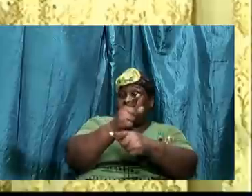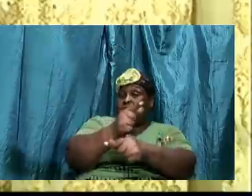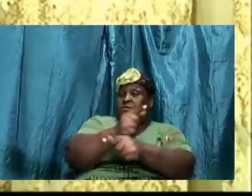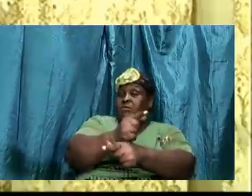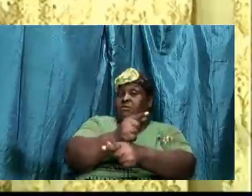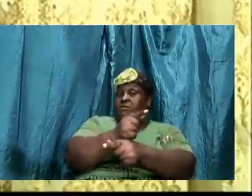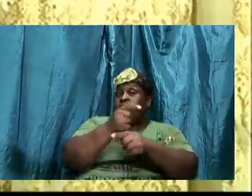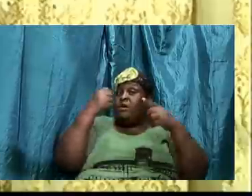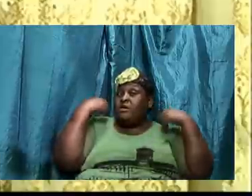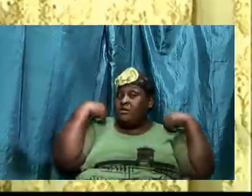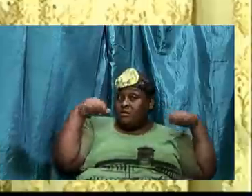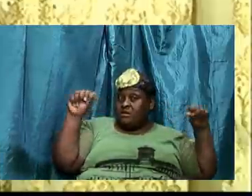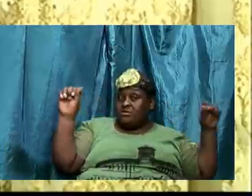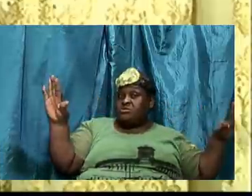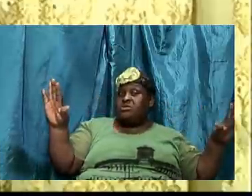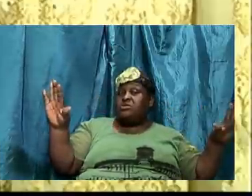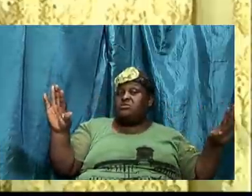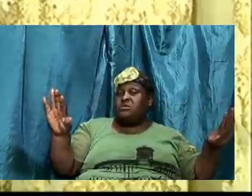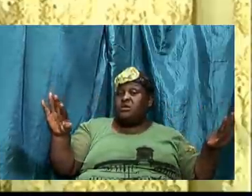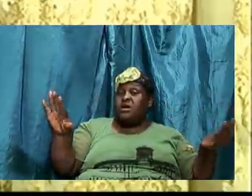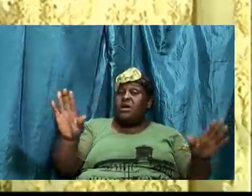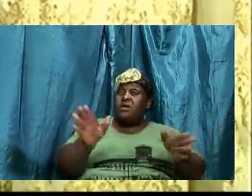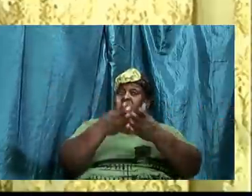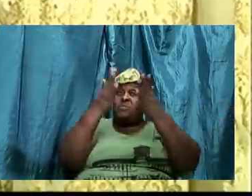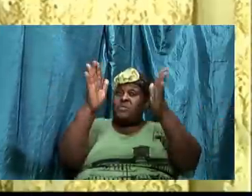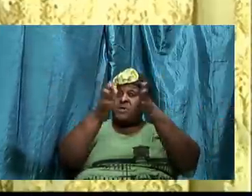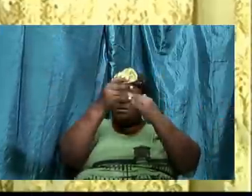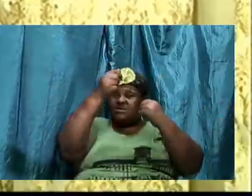And they praise God